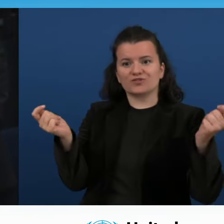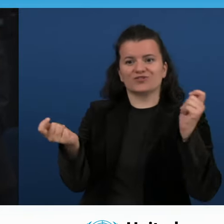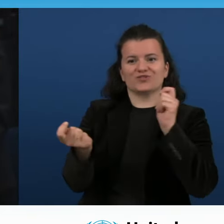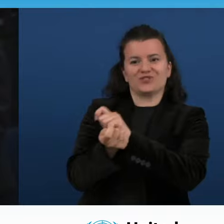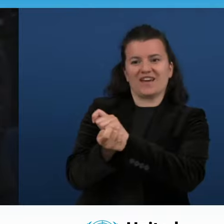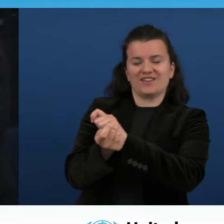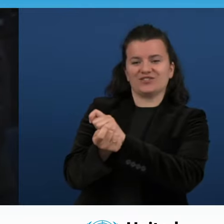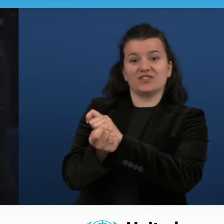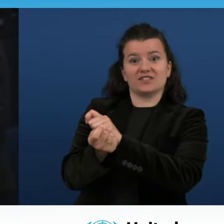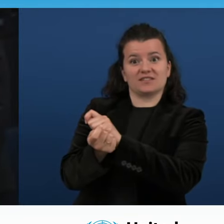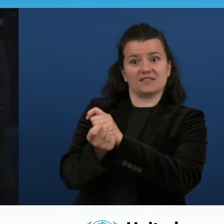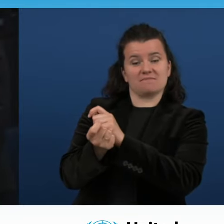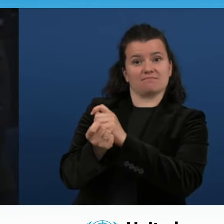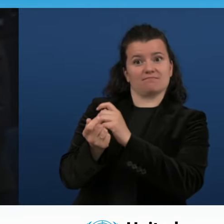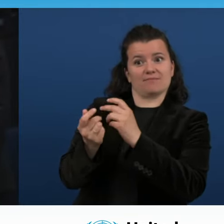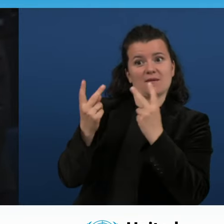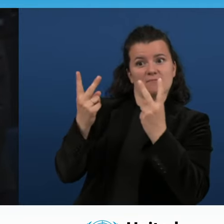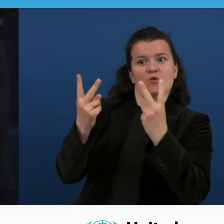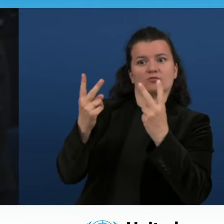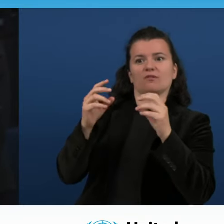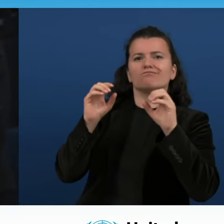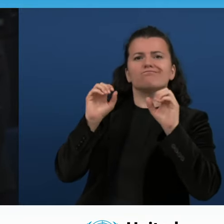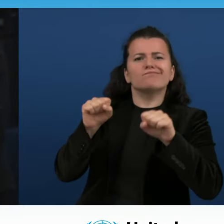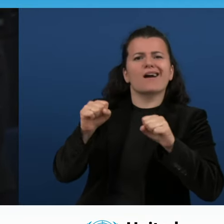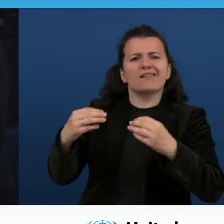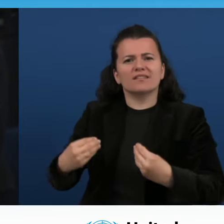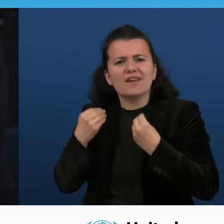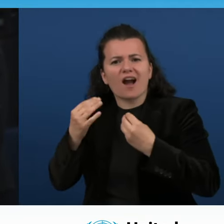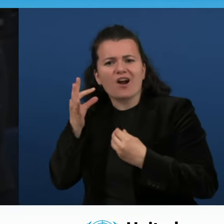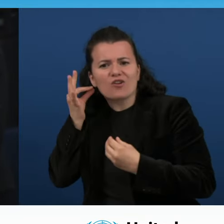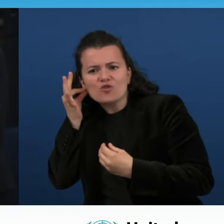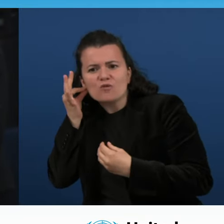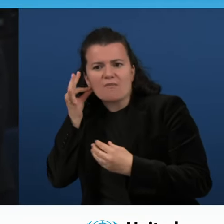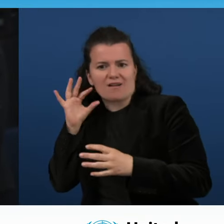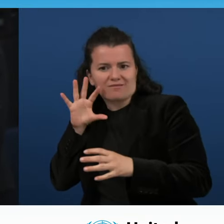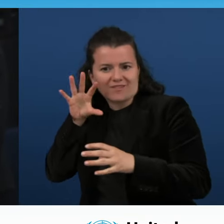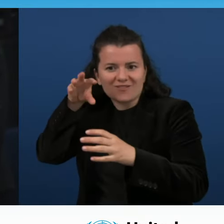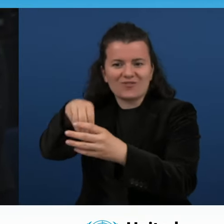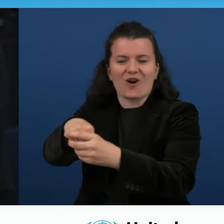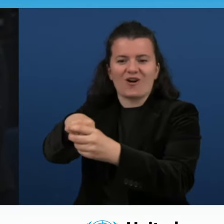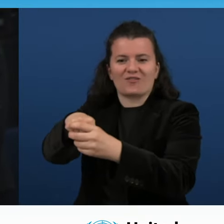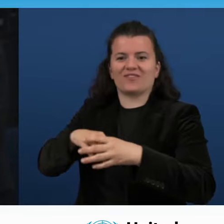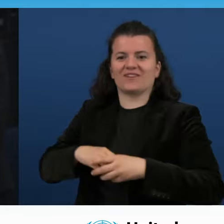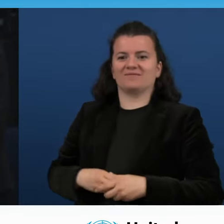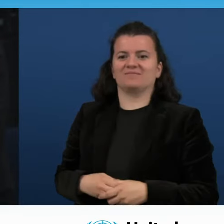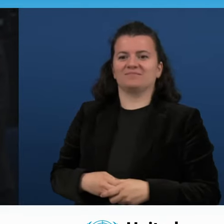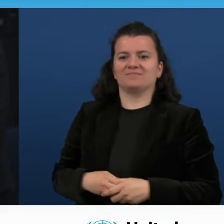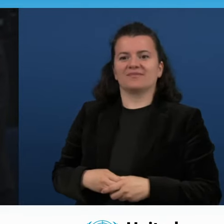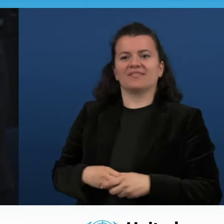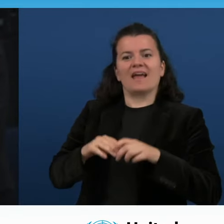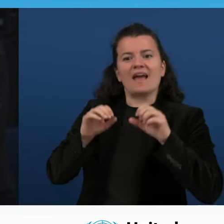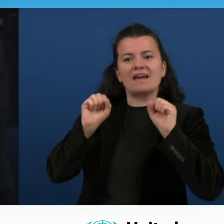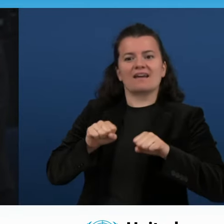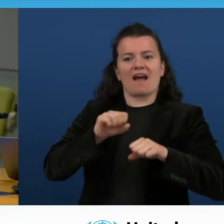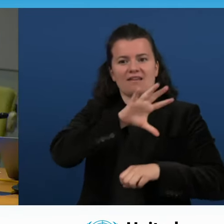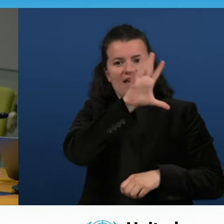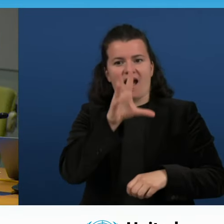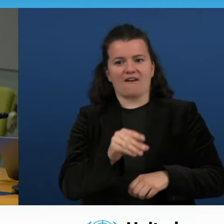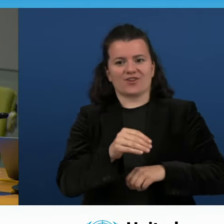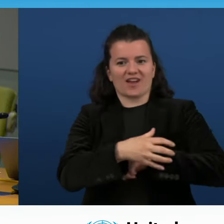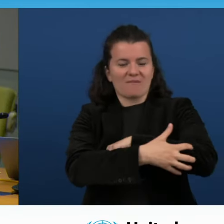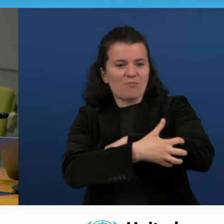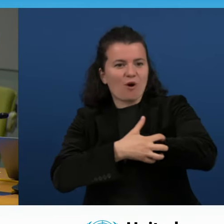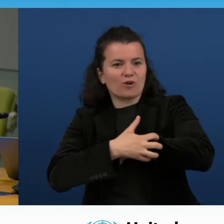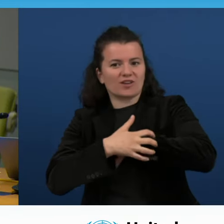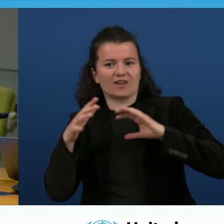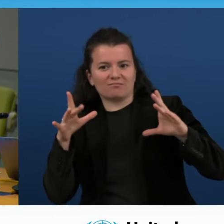women, in social economic development and the eradication of poverty in Africa and beyond? Thank